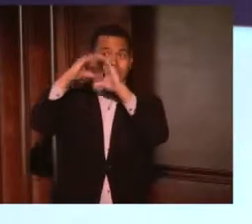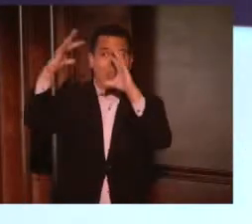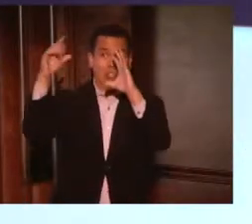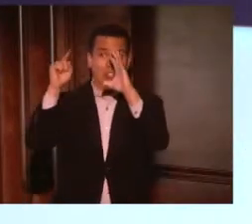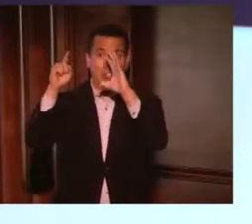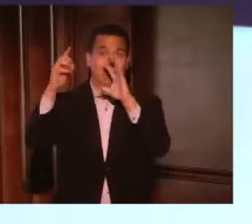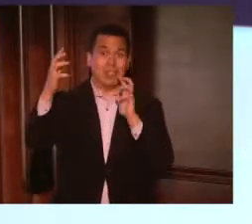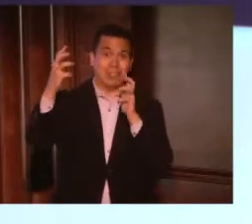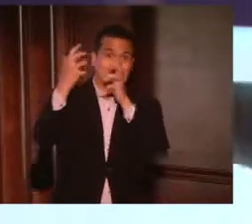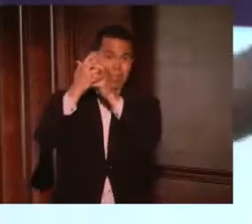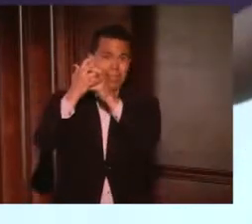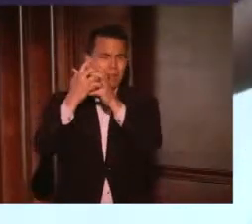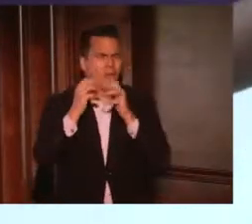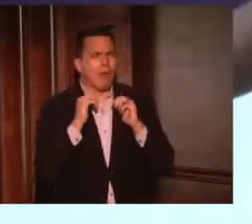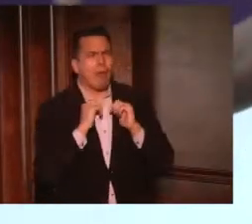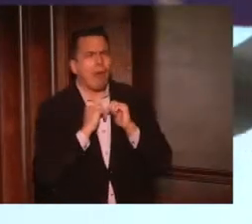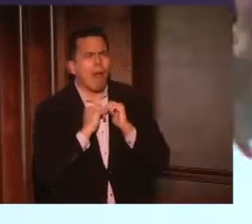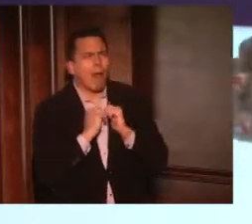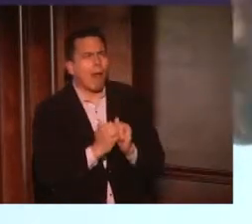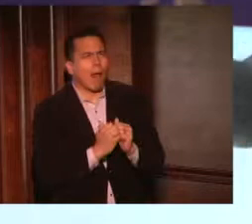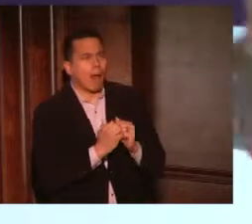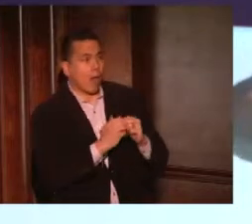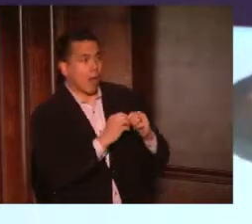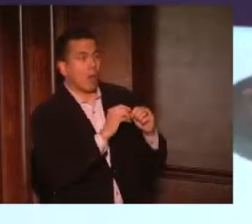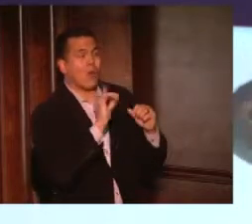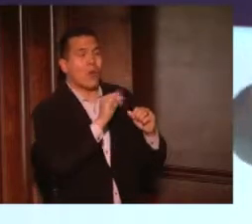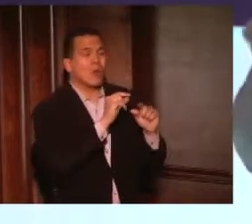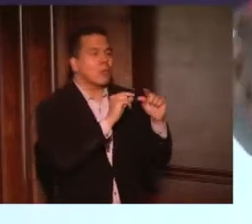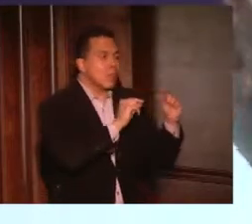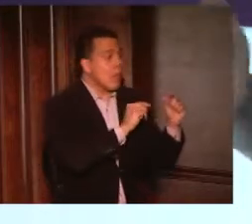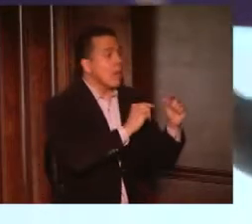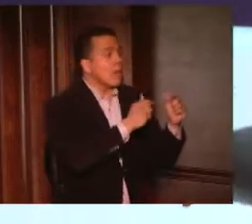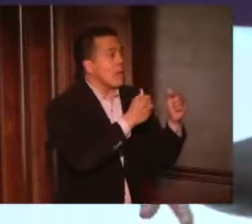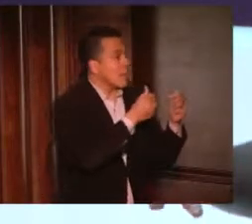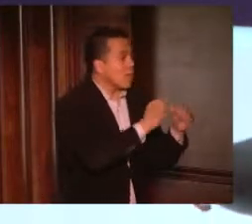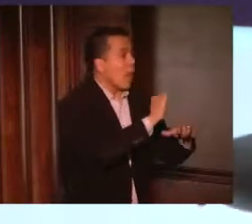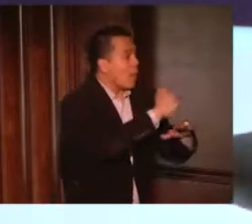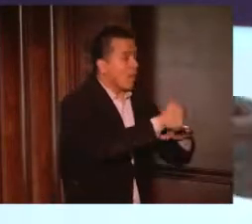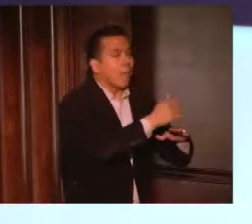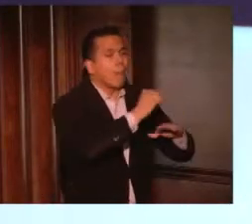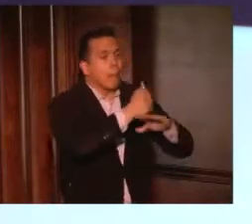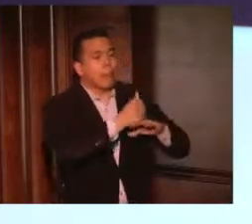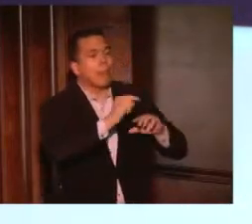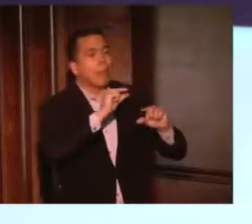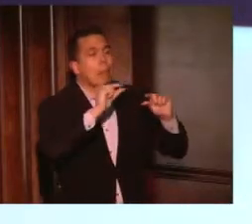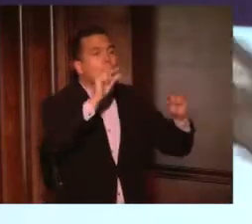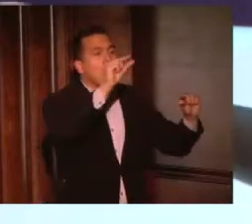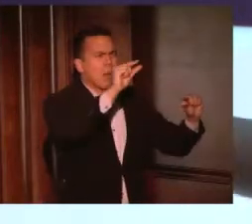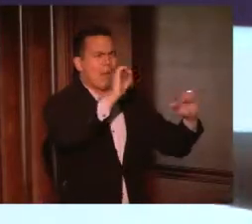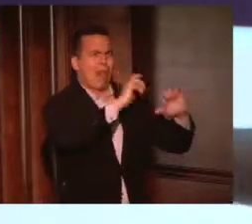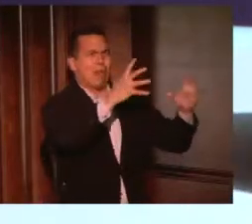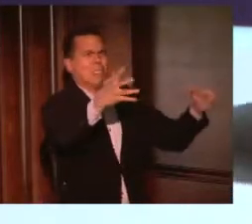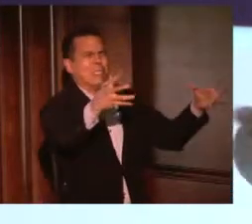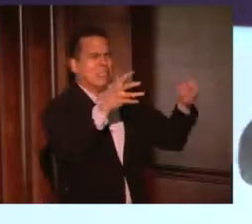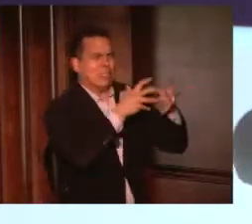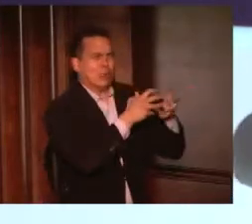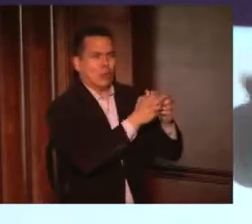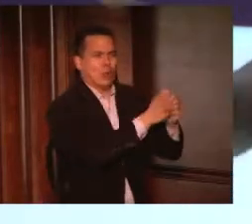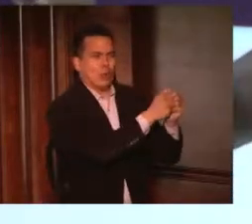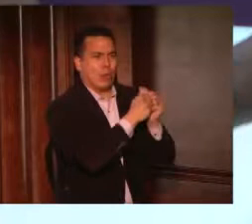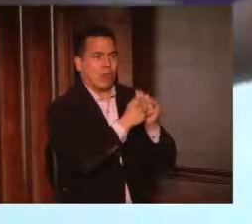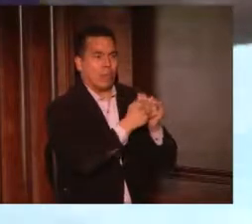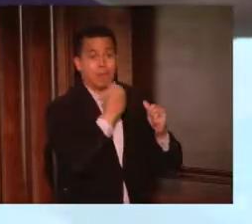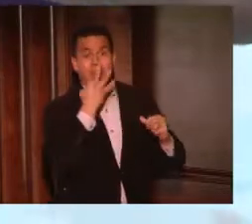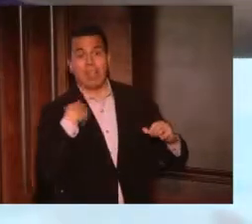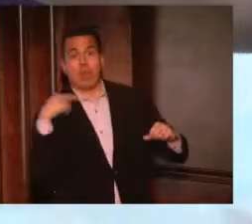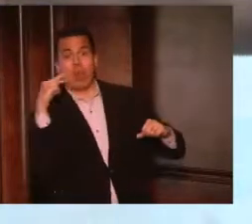health will be, how can we bring all these people together on the same table? Mm-hmm. And if we look at the world, it looks like